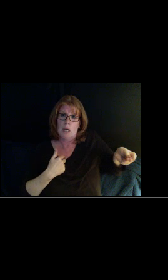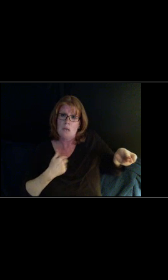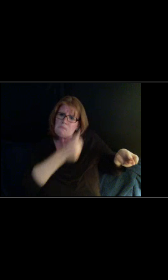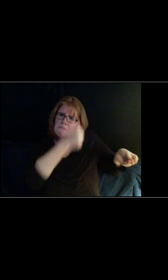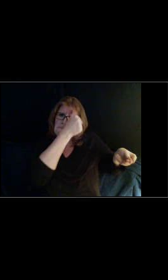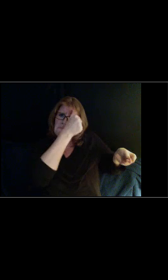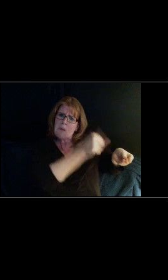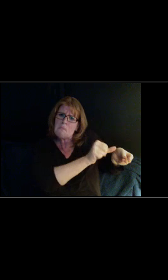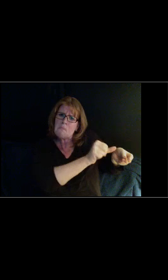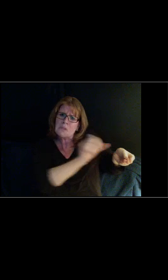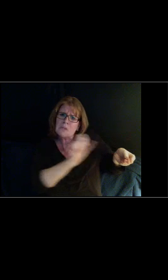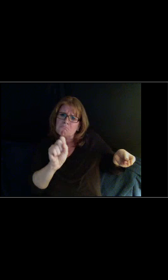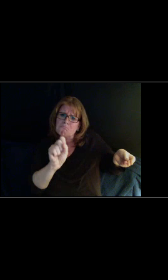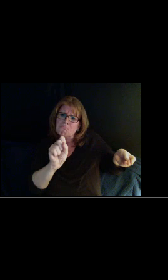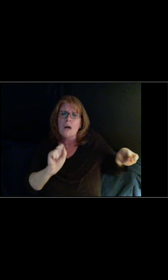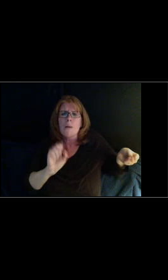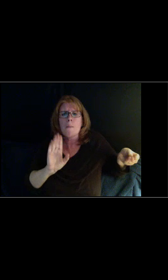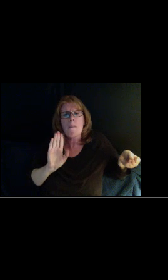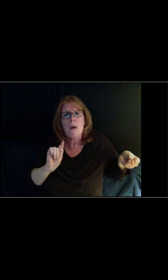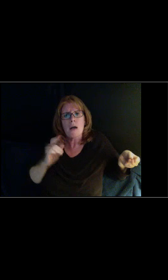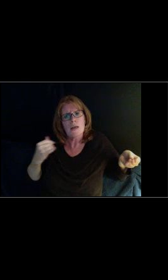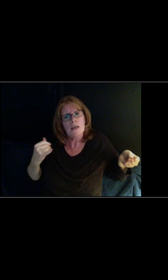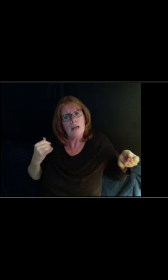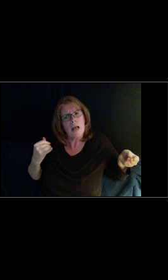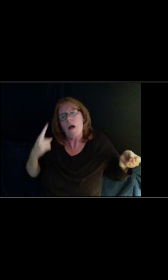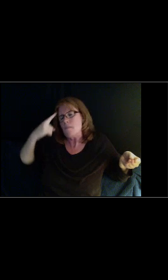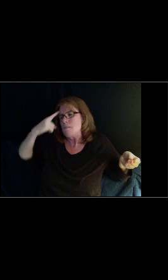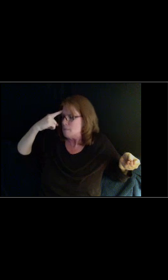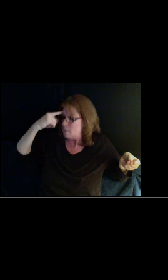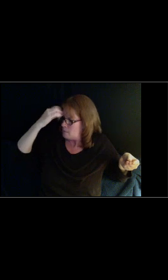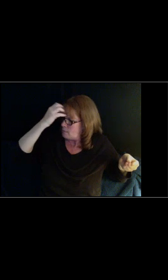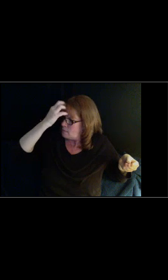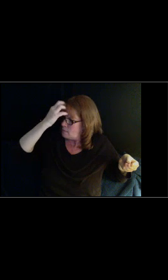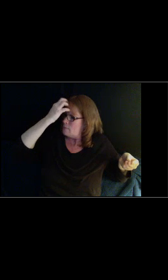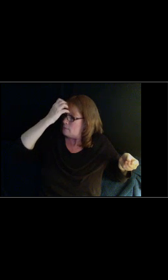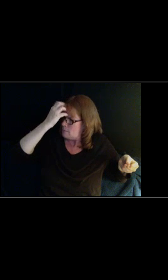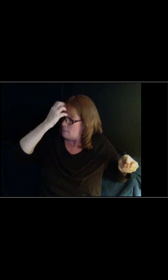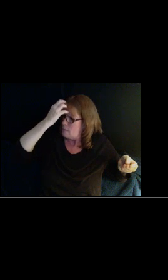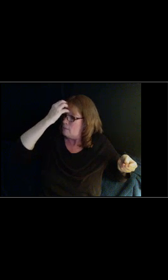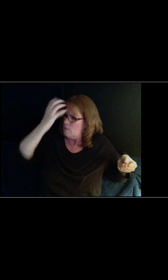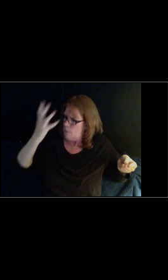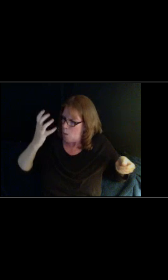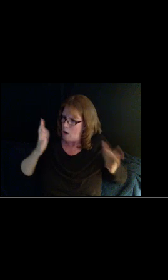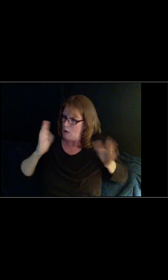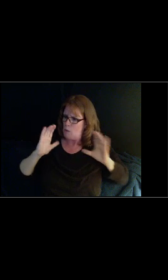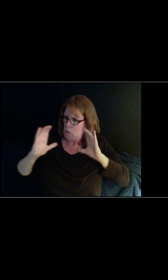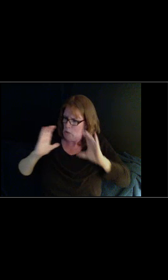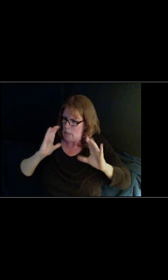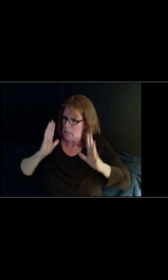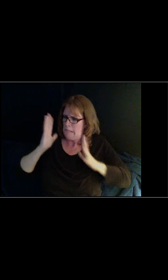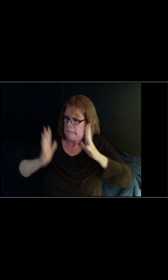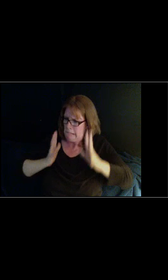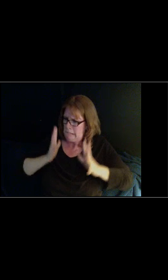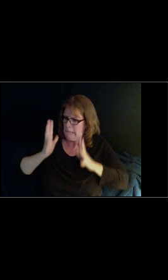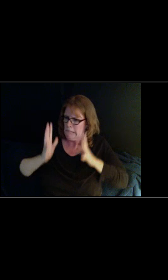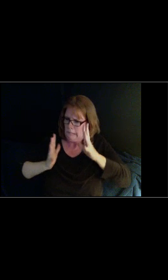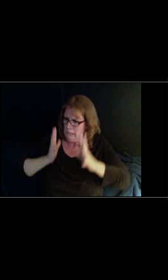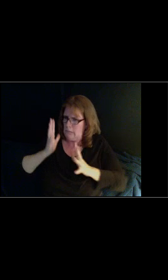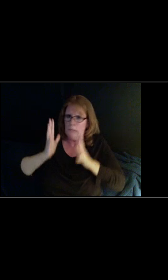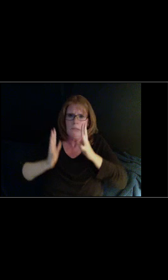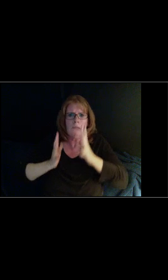PowerPoint, I had my slides, but what I wanted to do was to